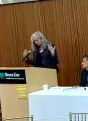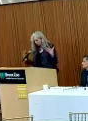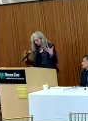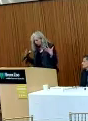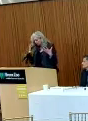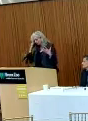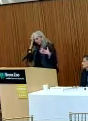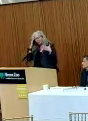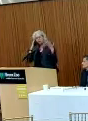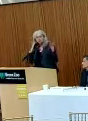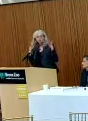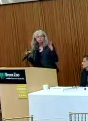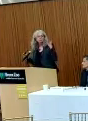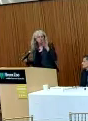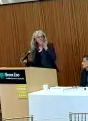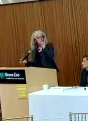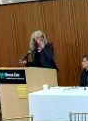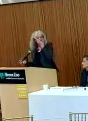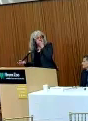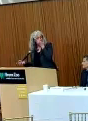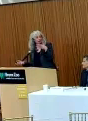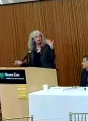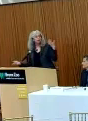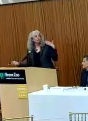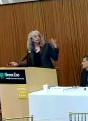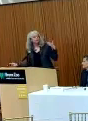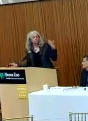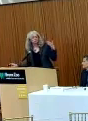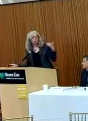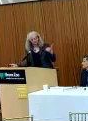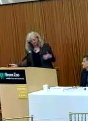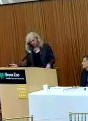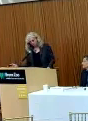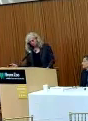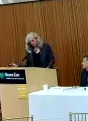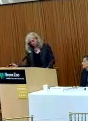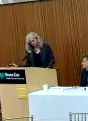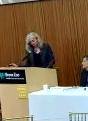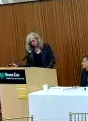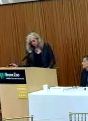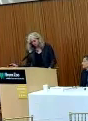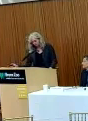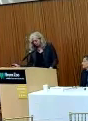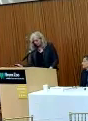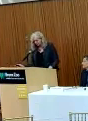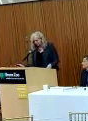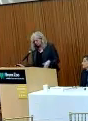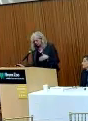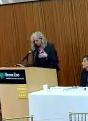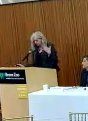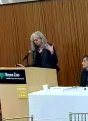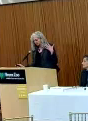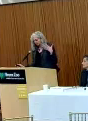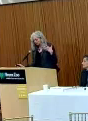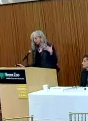system a as a whole to think about all the different reasons why a lender might not be getting mortgage applications is it